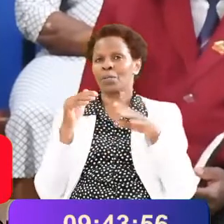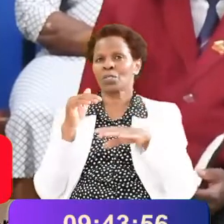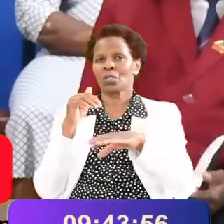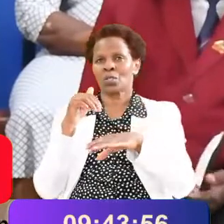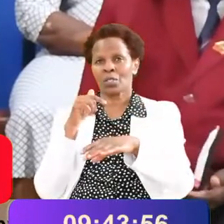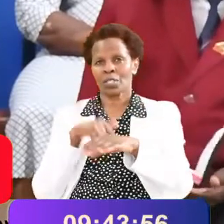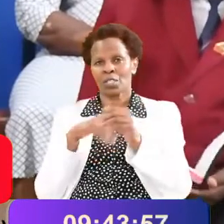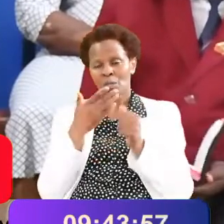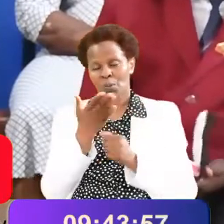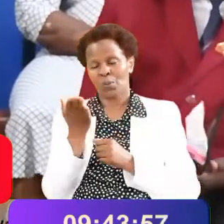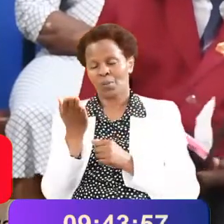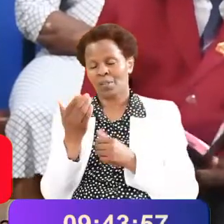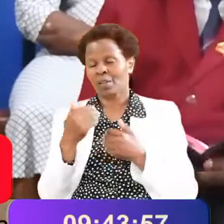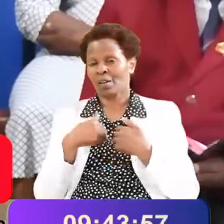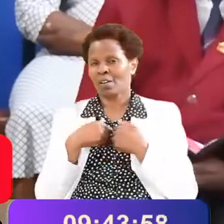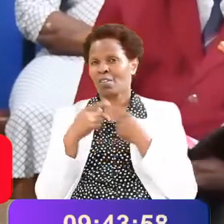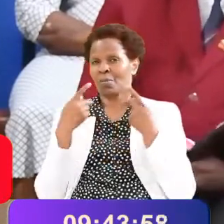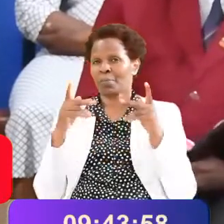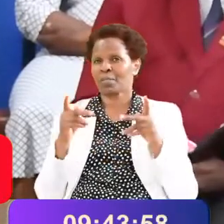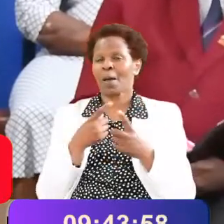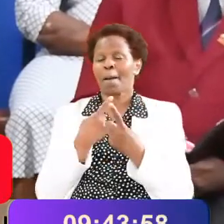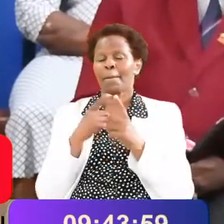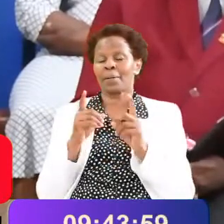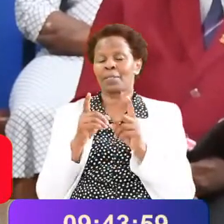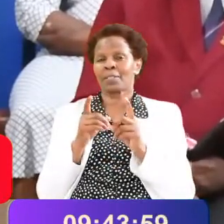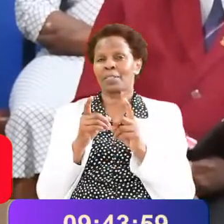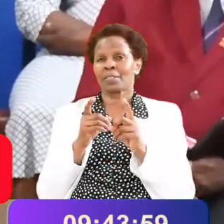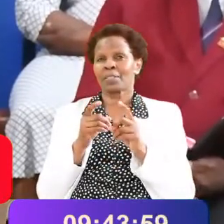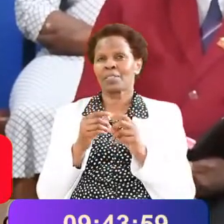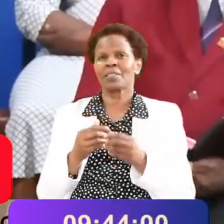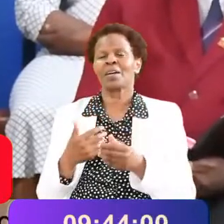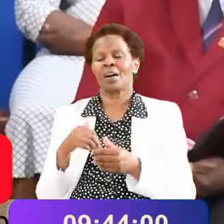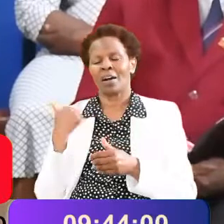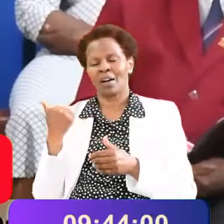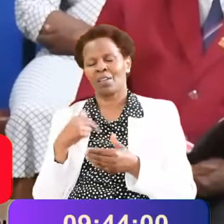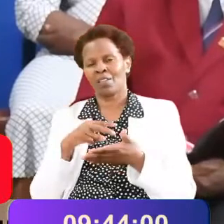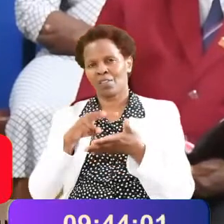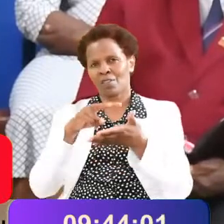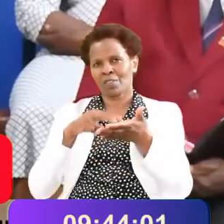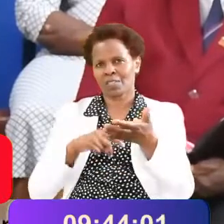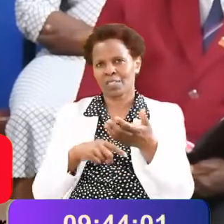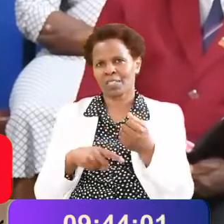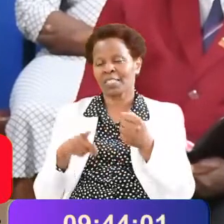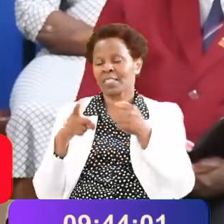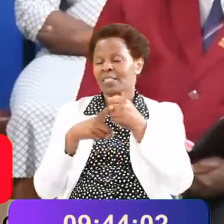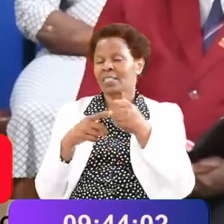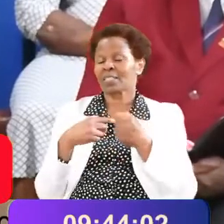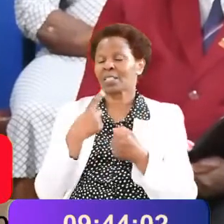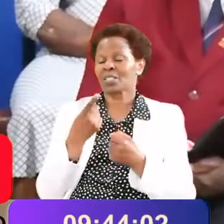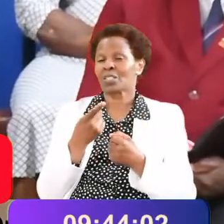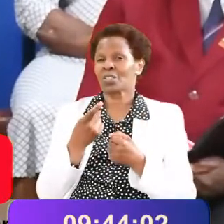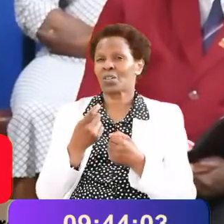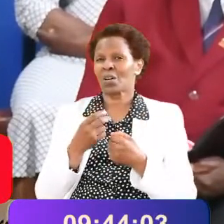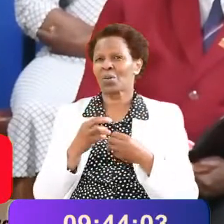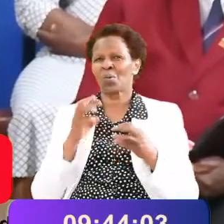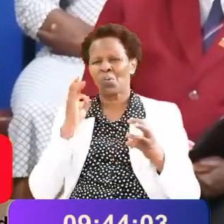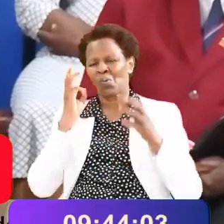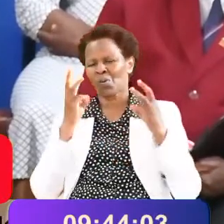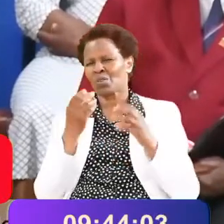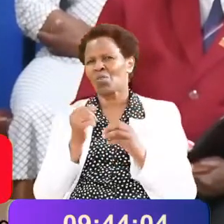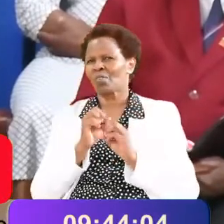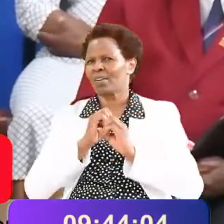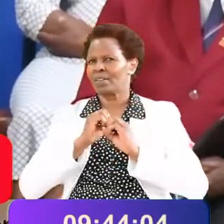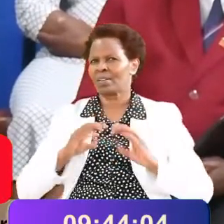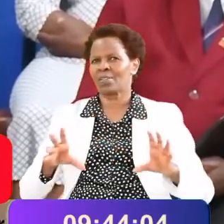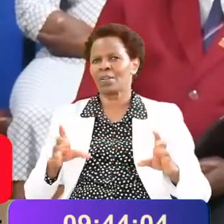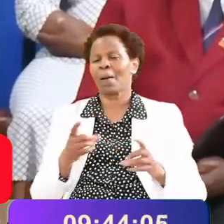peace. But if you look at the previous verses, verse 6 says, be not be anxious about anything, but in prayer